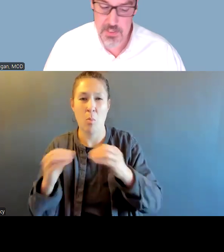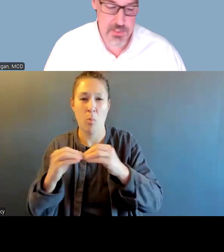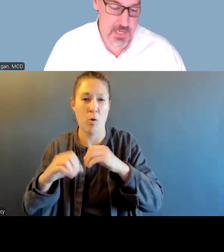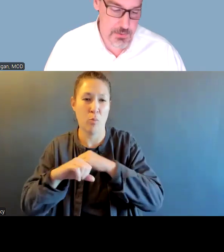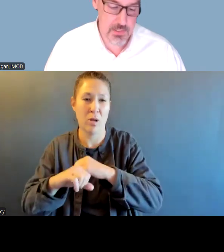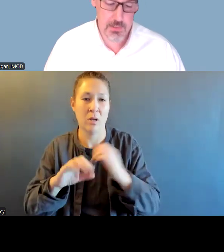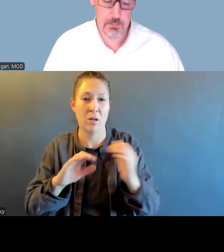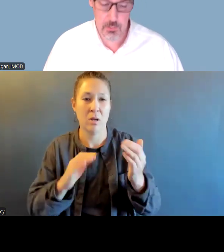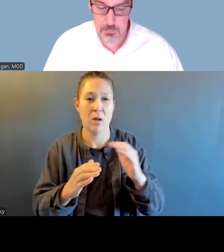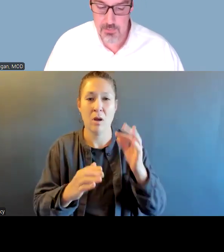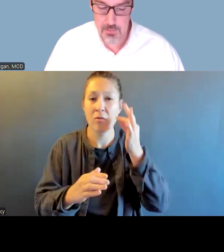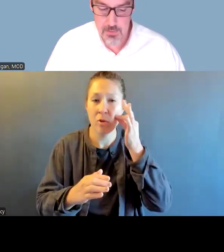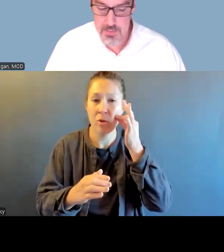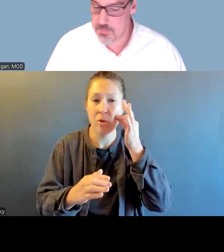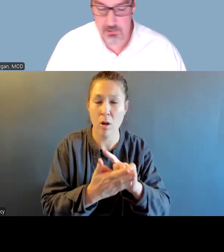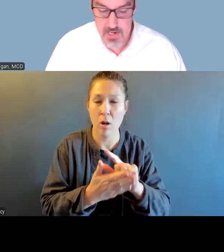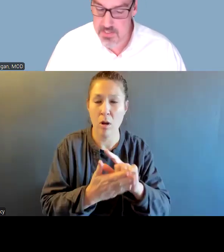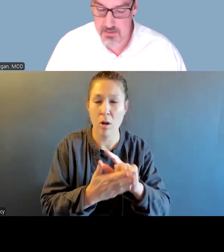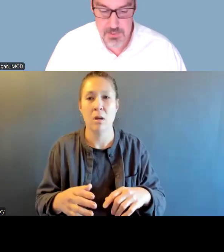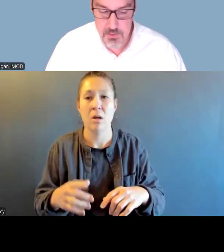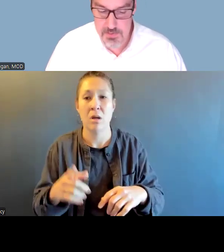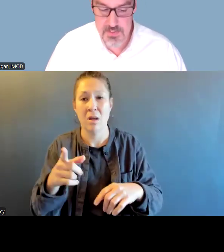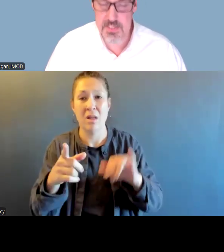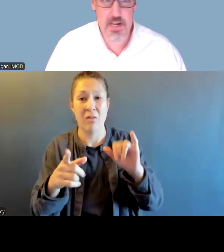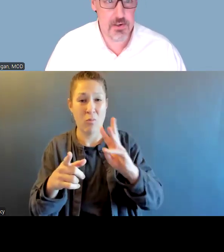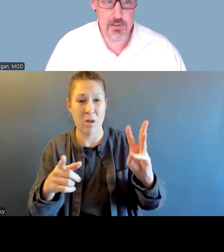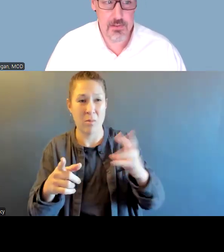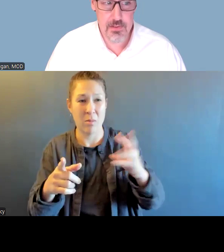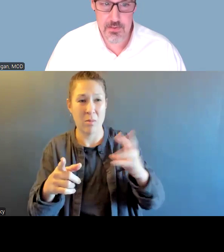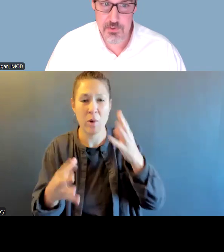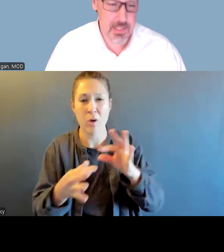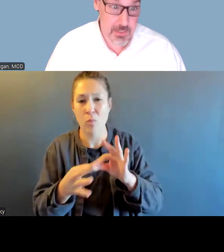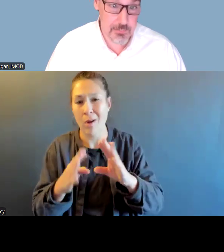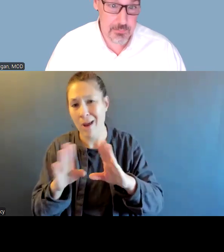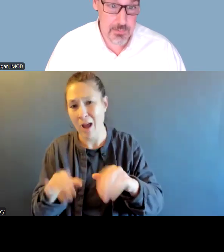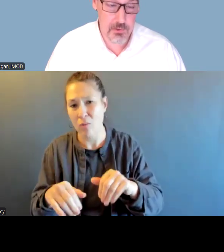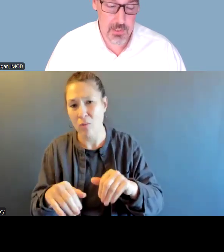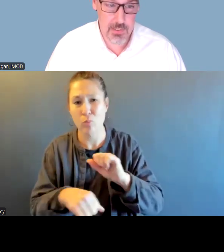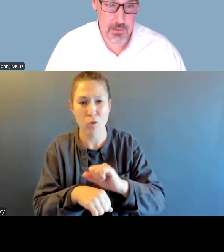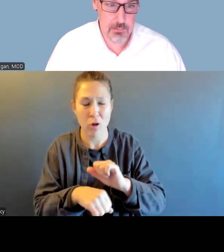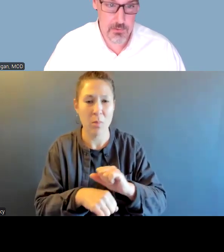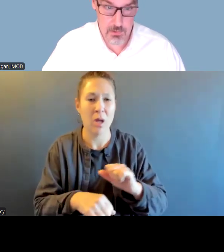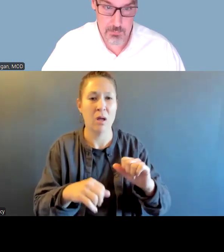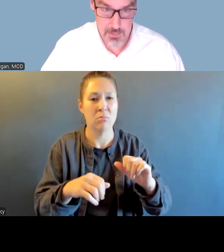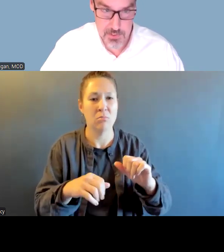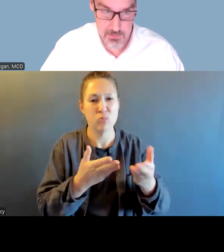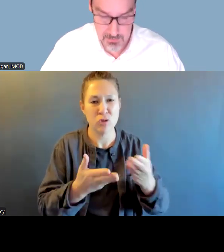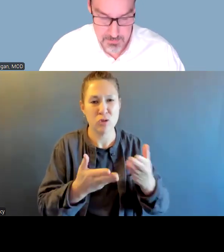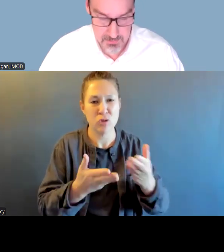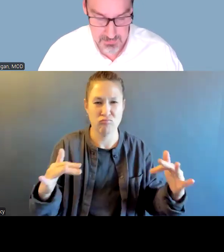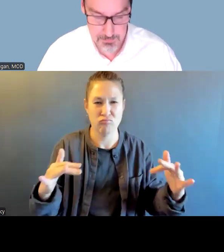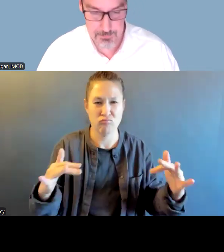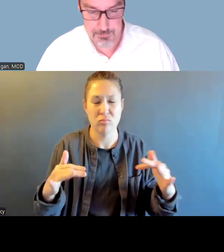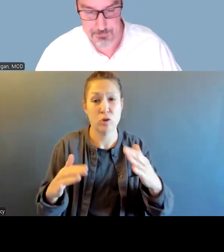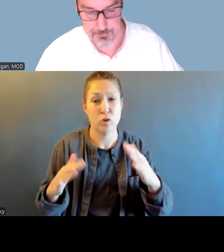page, such as housing, employment, disability rights and government services, etc. Check it out. It's a great page that's